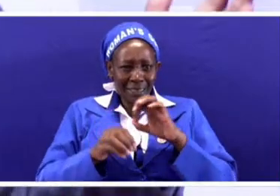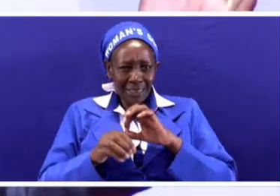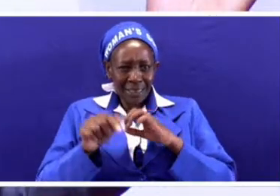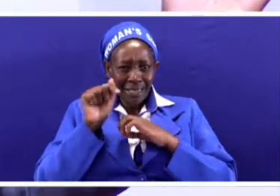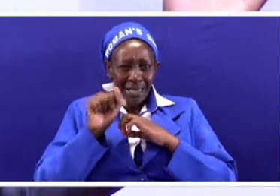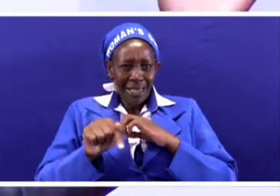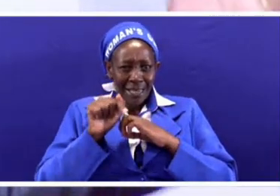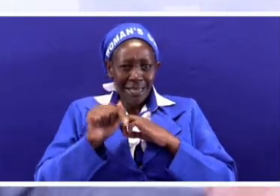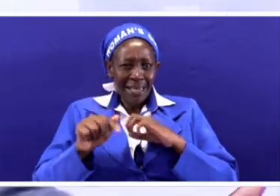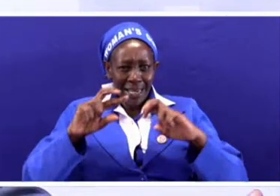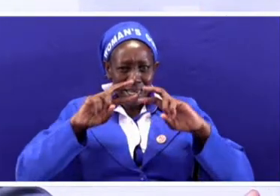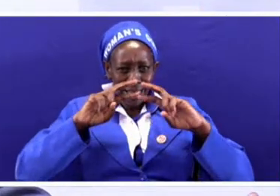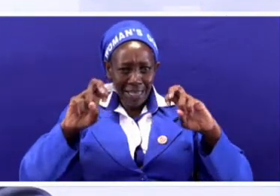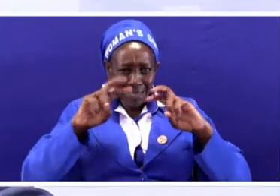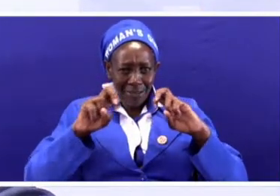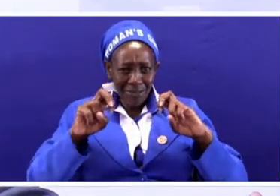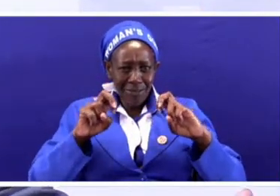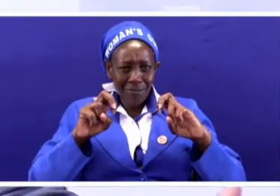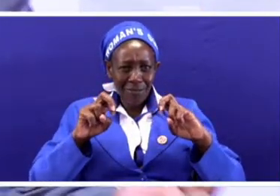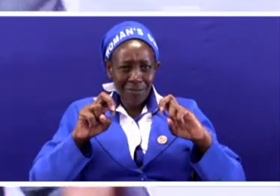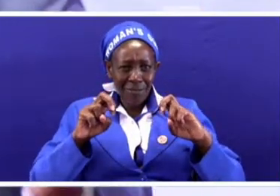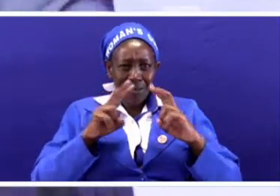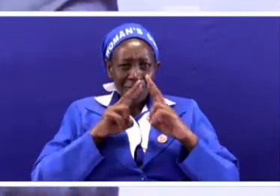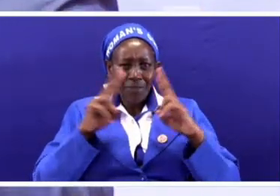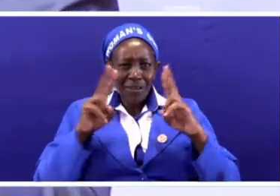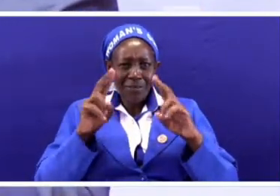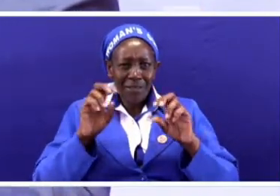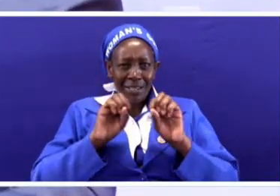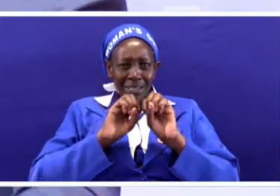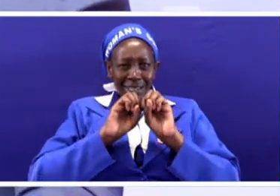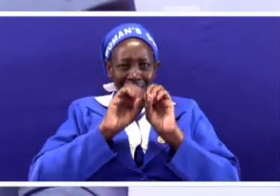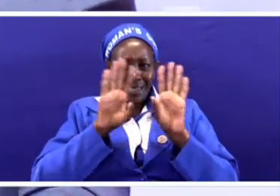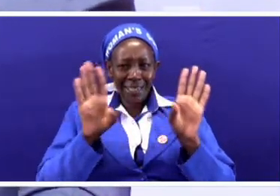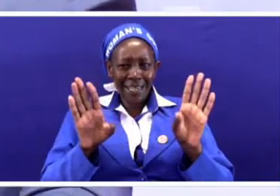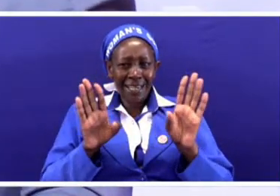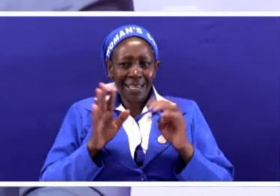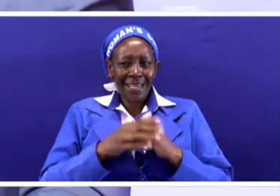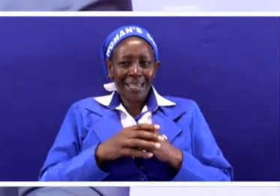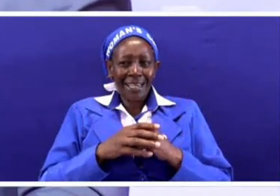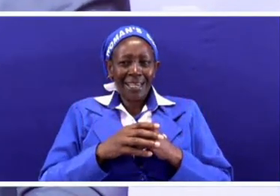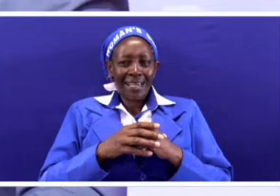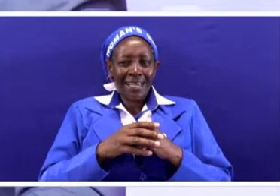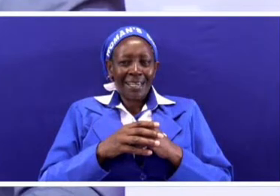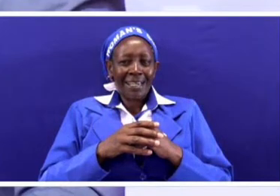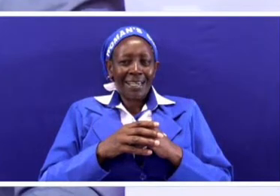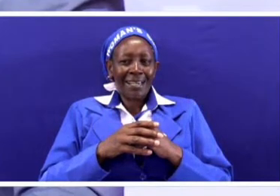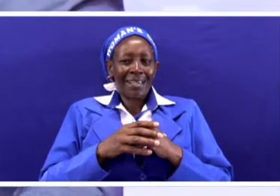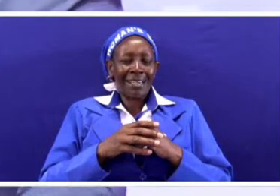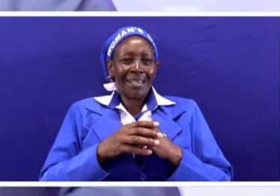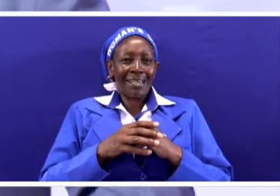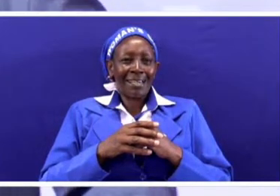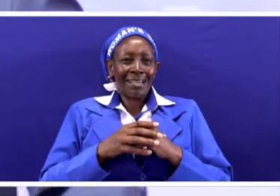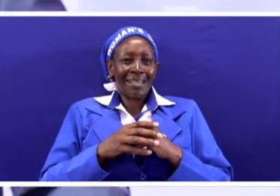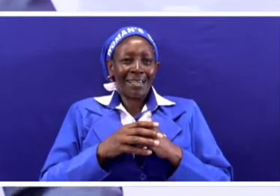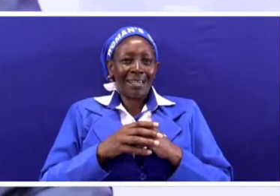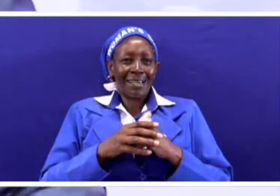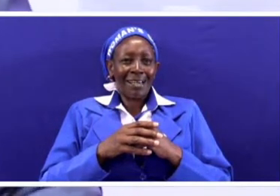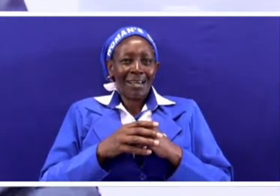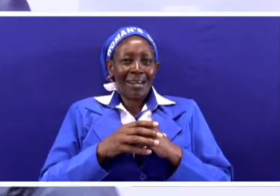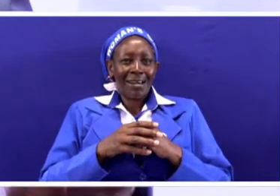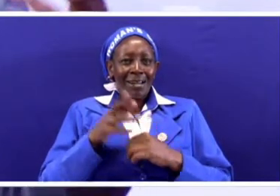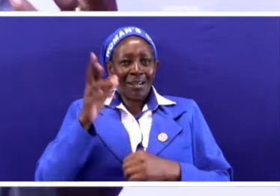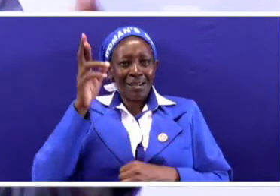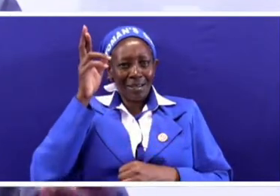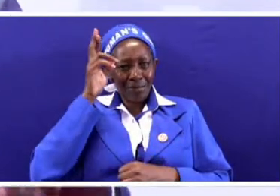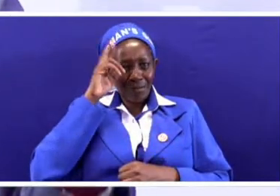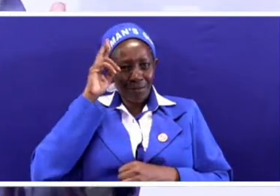biblical position is clear, but the method, we are in the laboratory of ministry. I remember that. So you